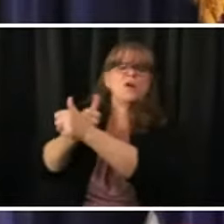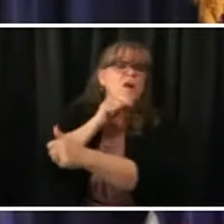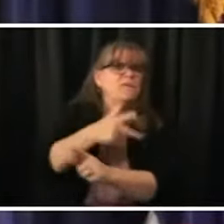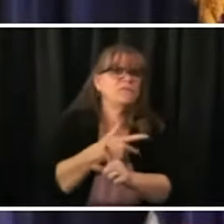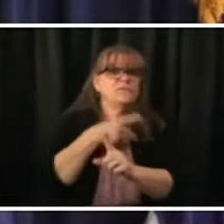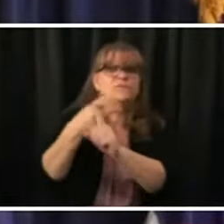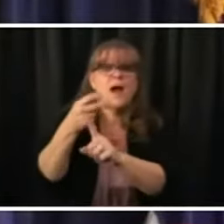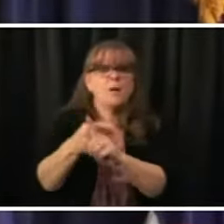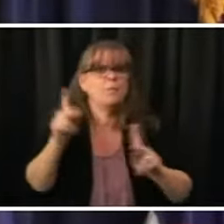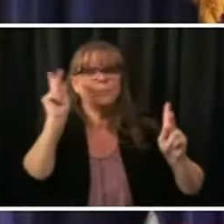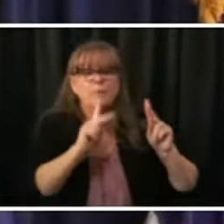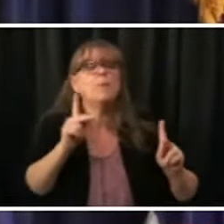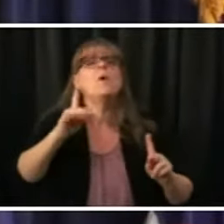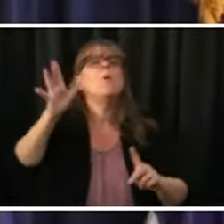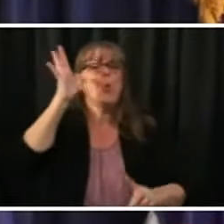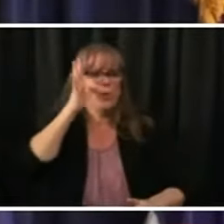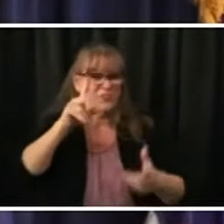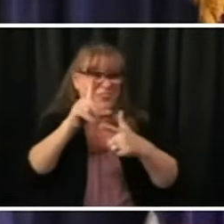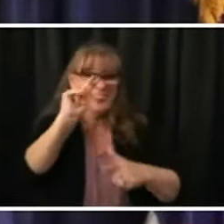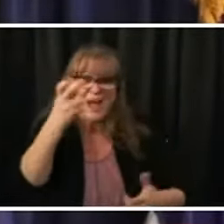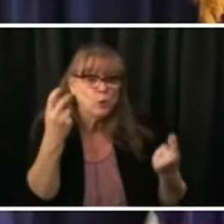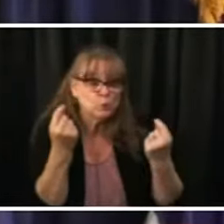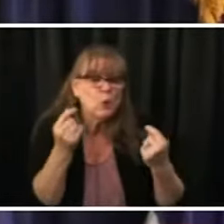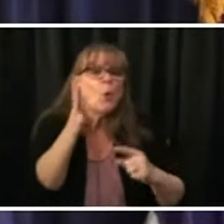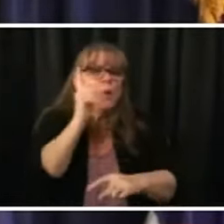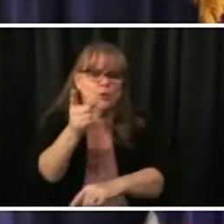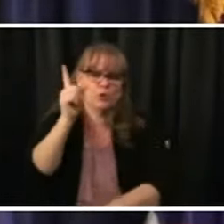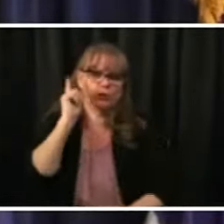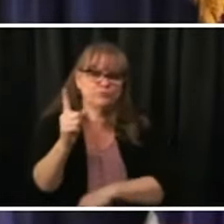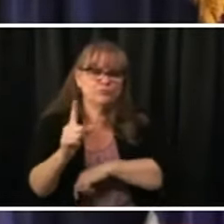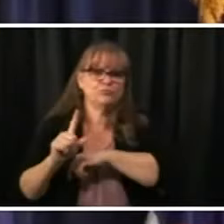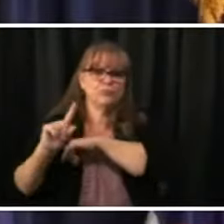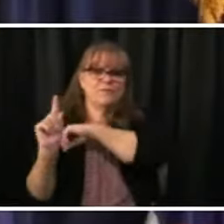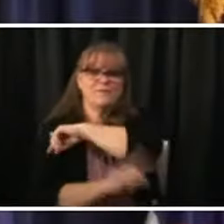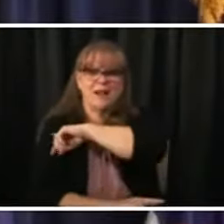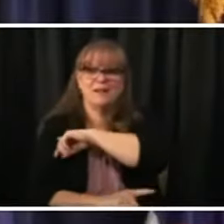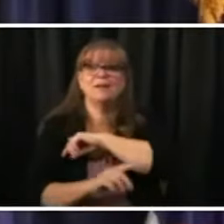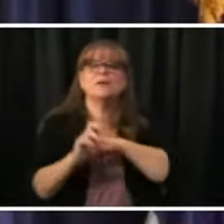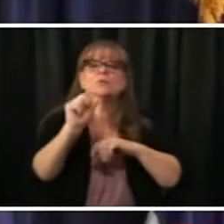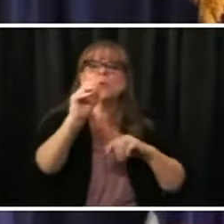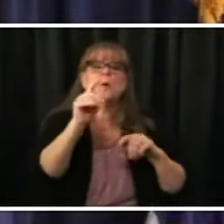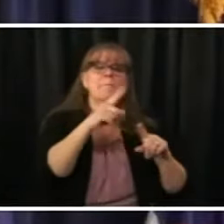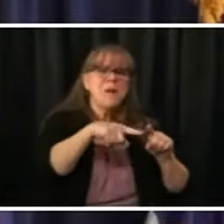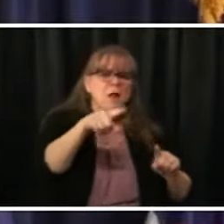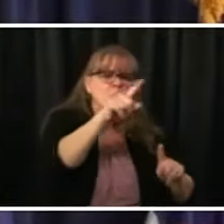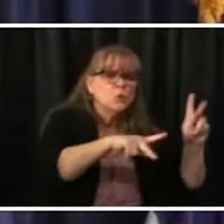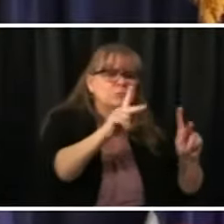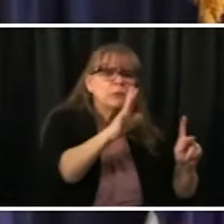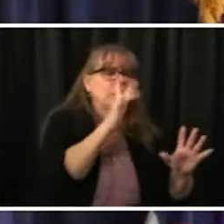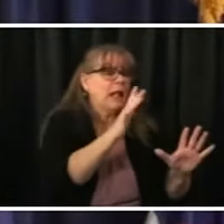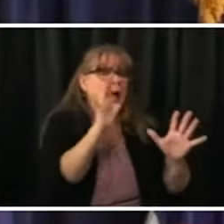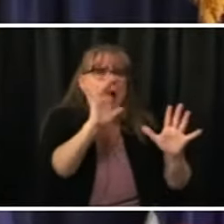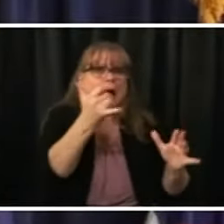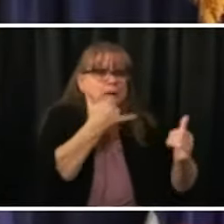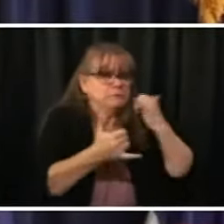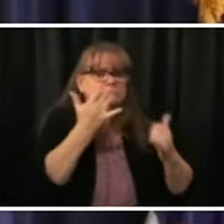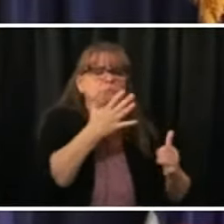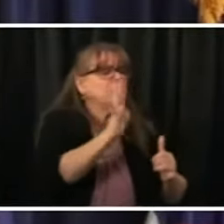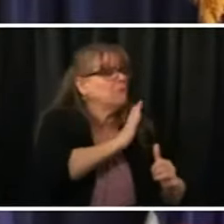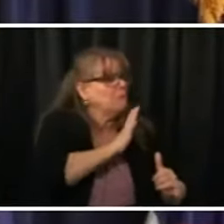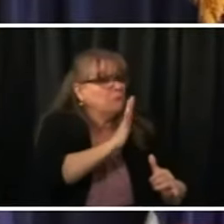uncoordinated individual who simply make a mistake. And our partner organizations are willing to work to correct those mistakes.